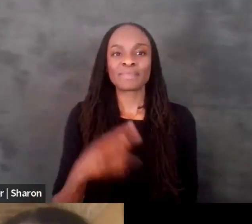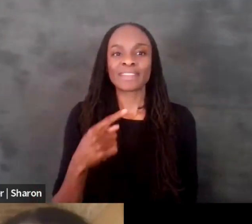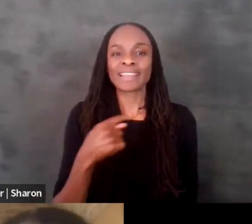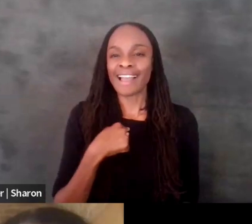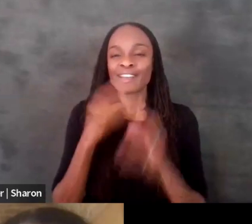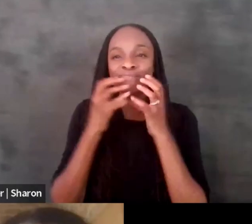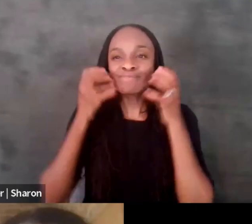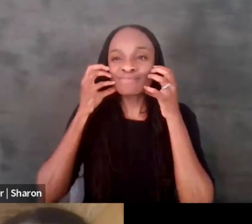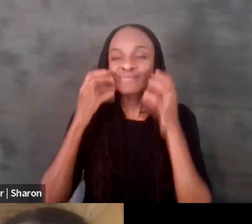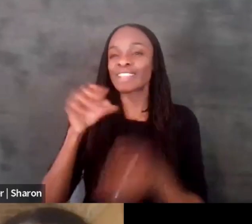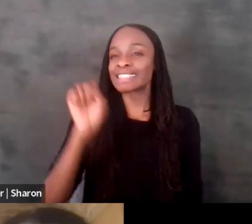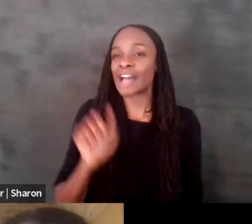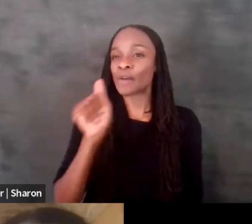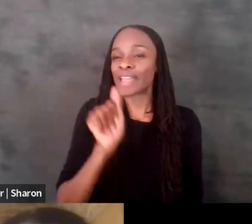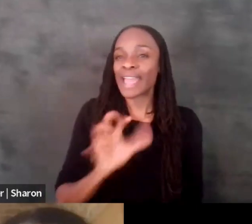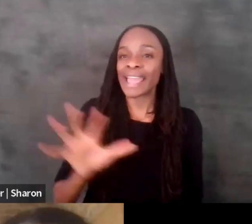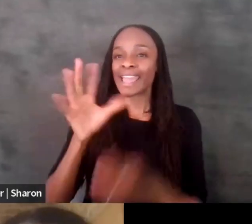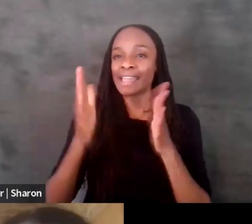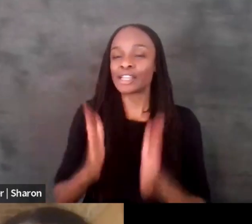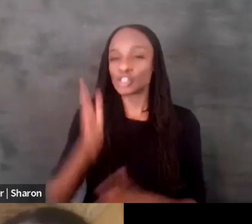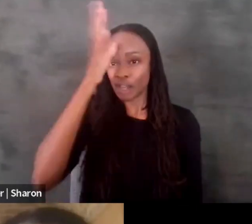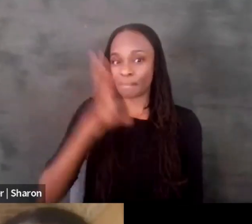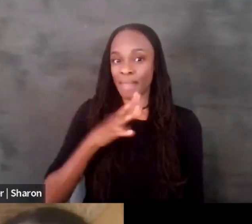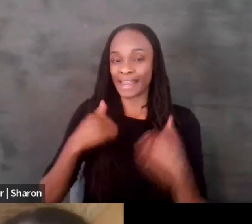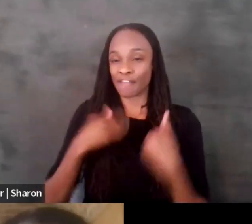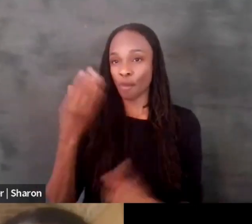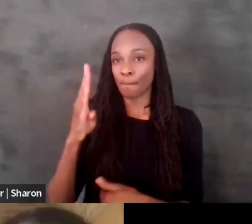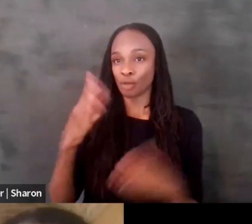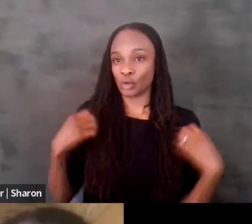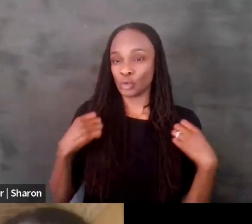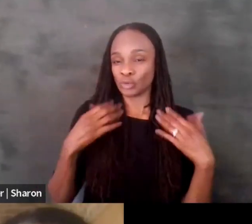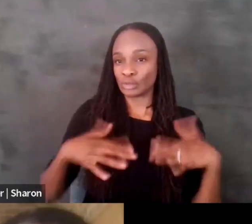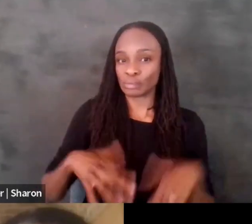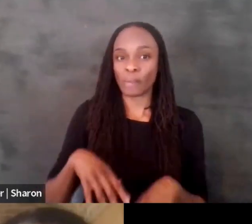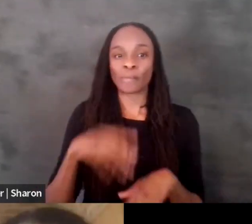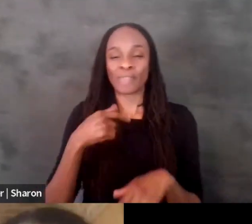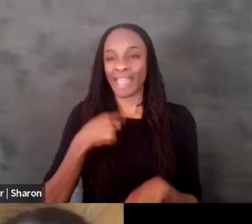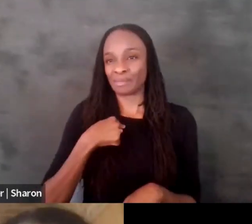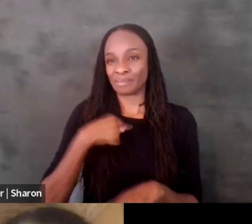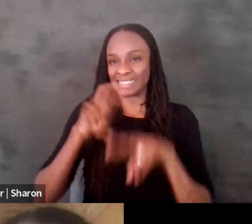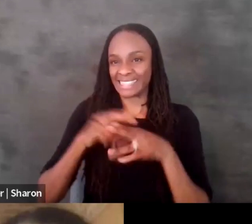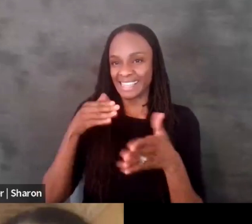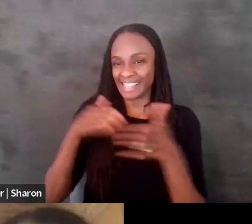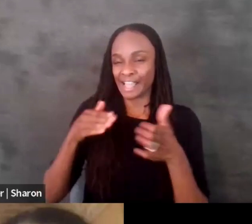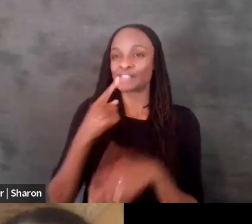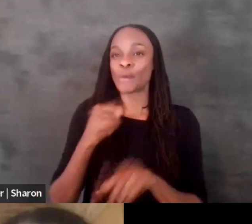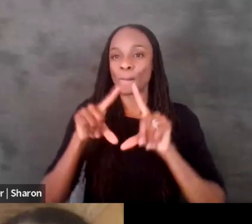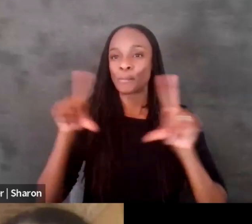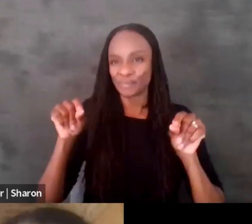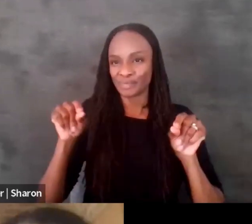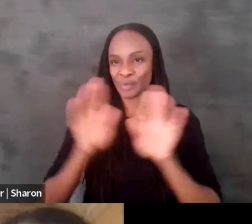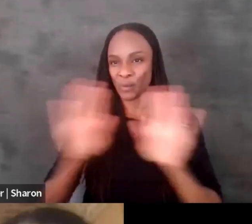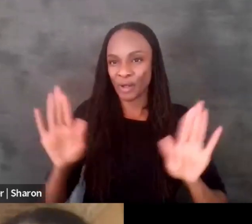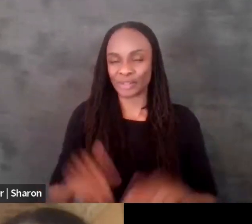South Asian man wearing a blue sweater sitting against a brick wall. Thank you